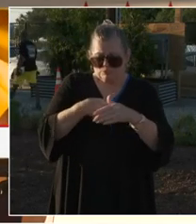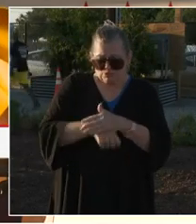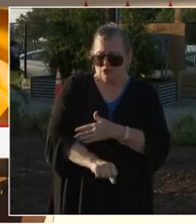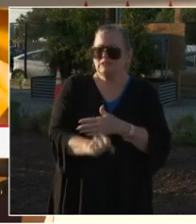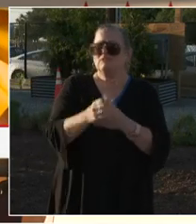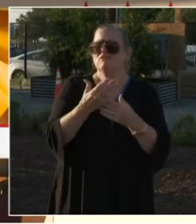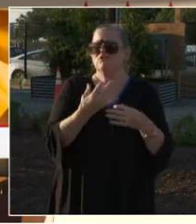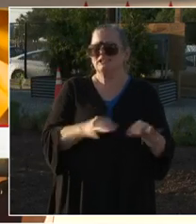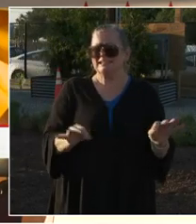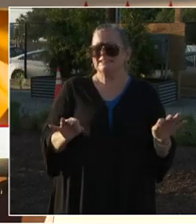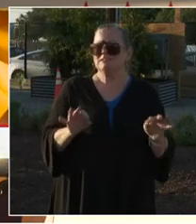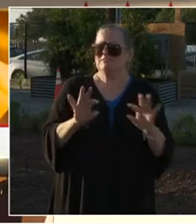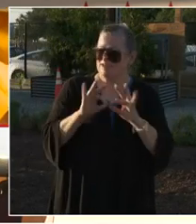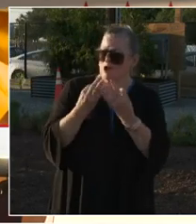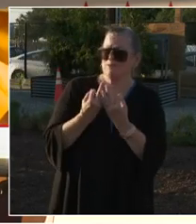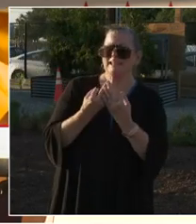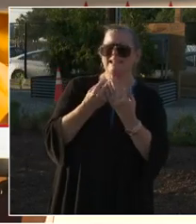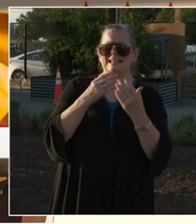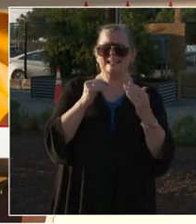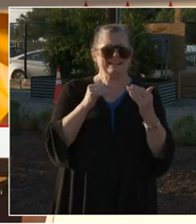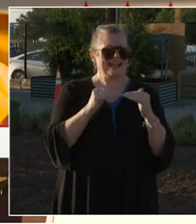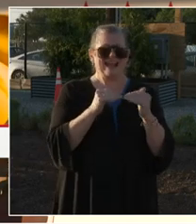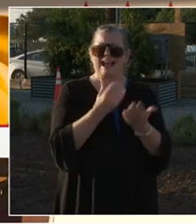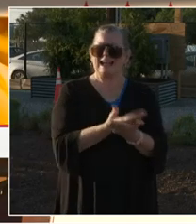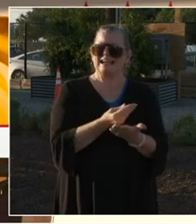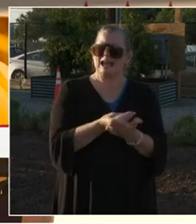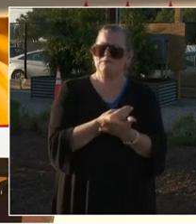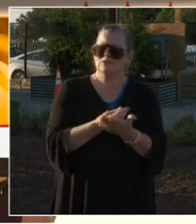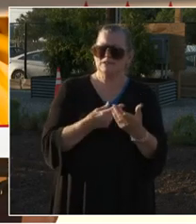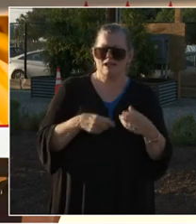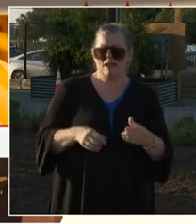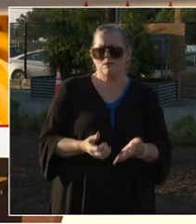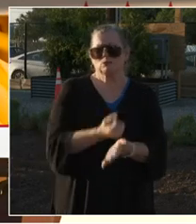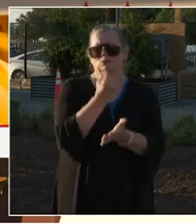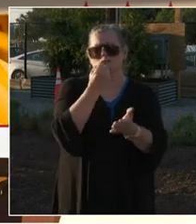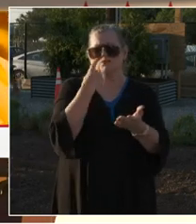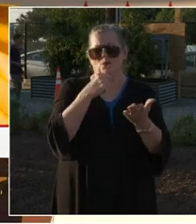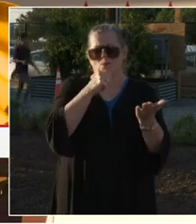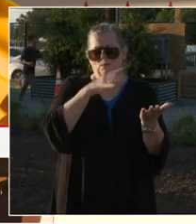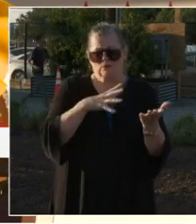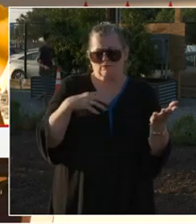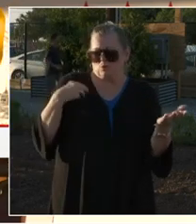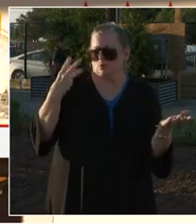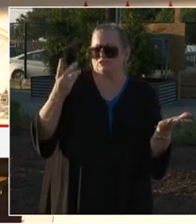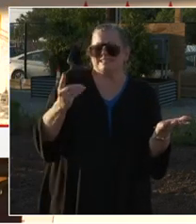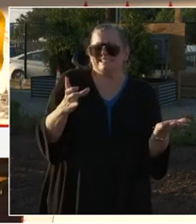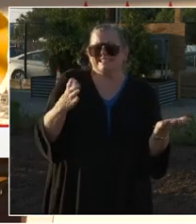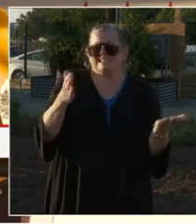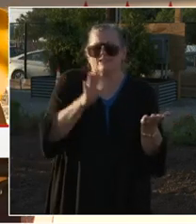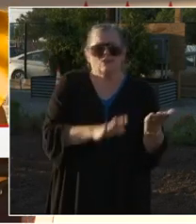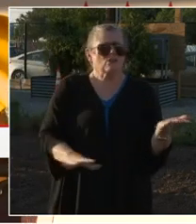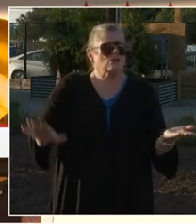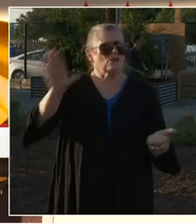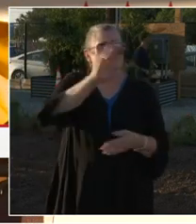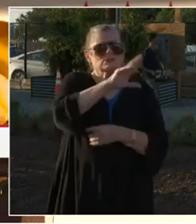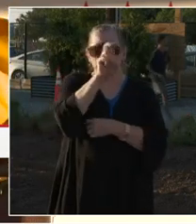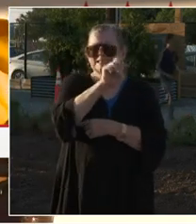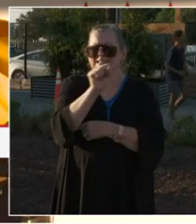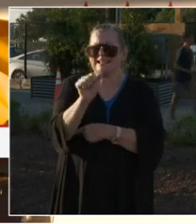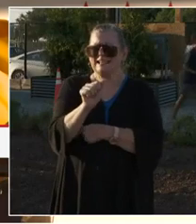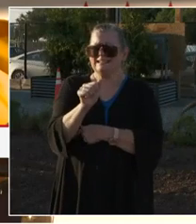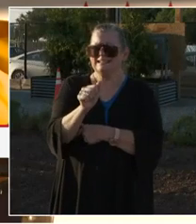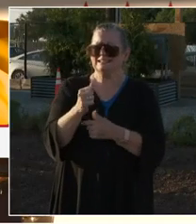and economic opportunities for women in Washington, D.C. and across our nation. Joining us today, we have